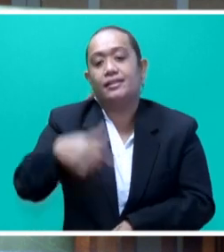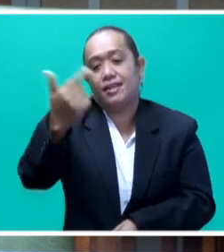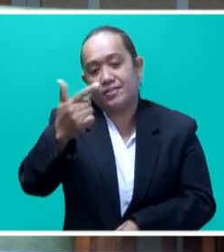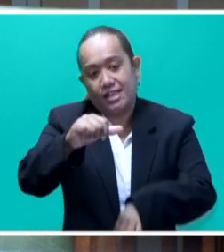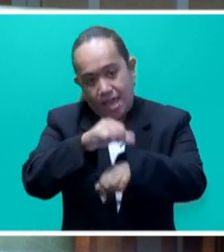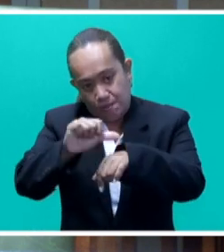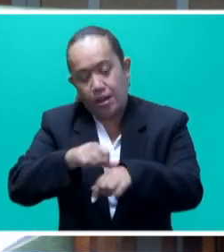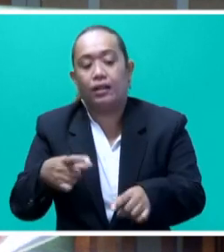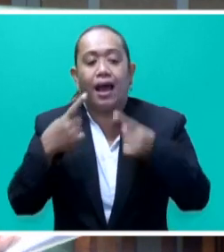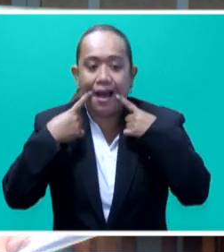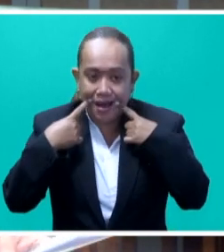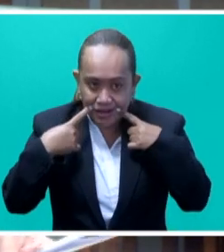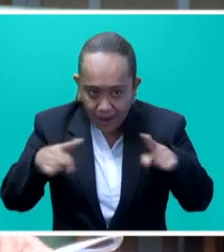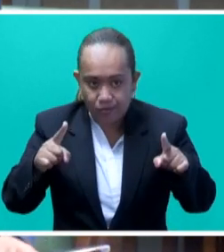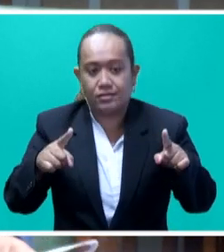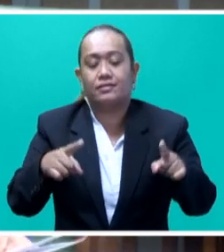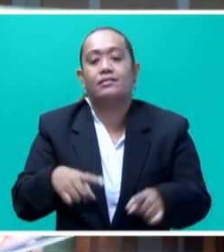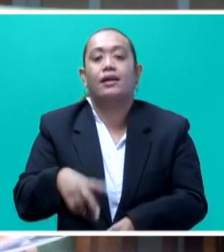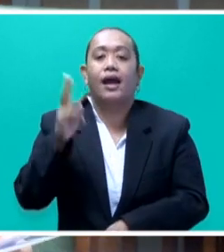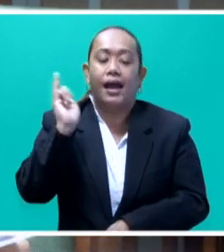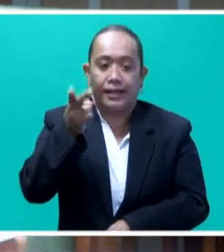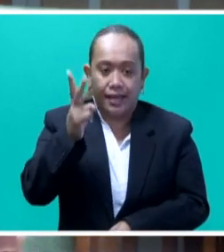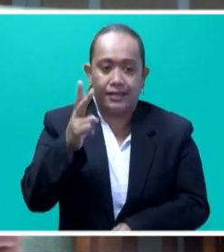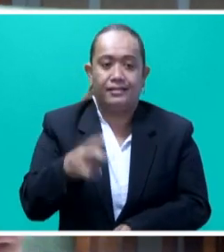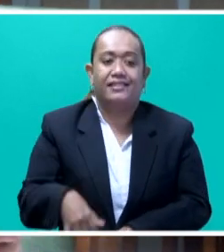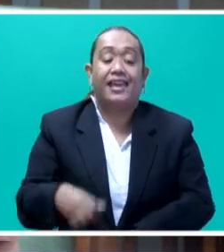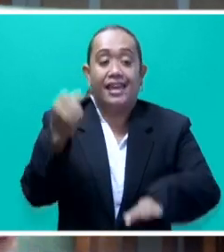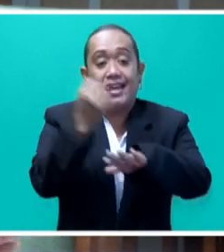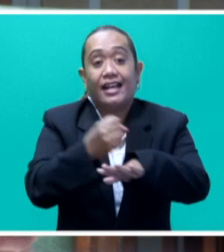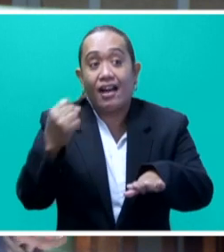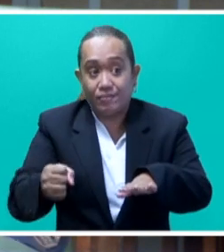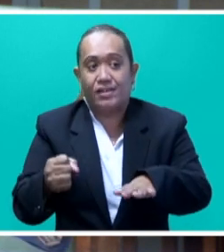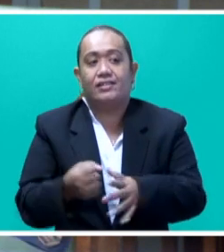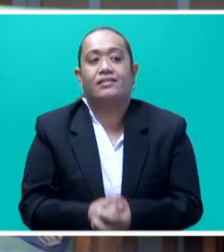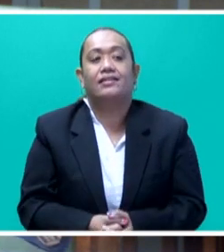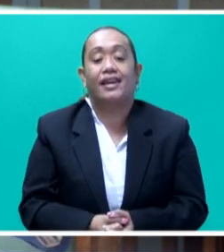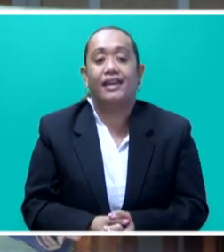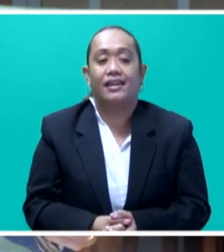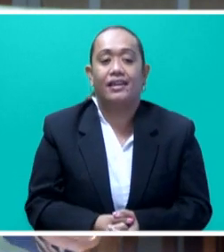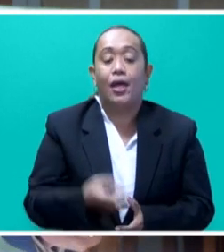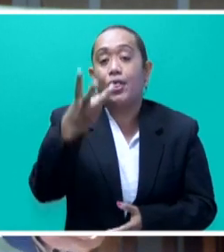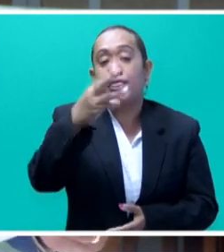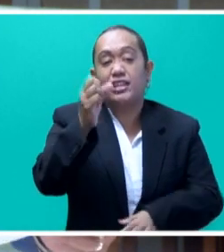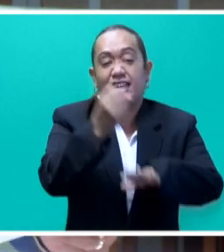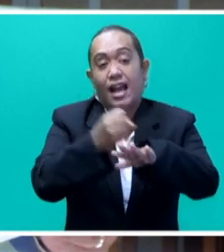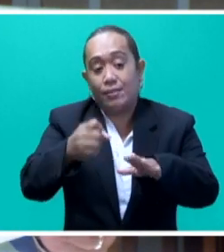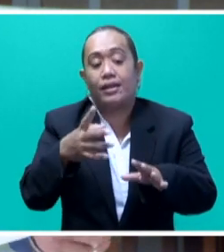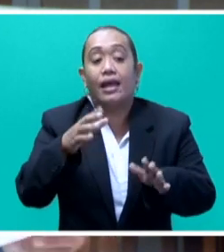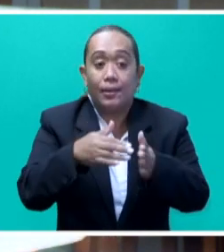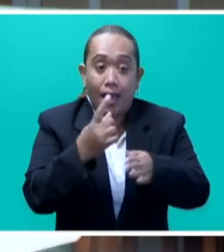within 6 days of the cyber incident, public-facing e-government services were available and more than 30 government websites were available to the